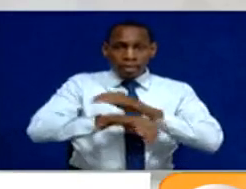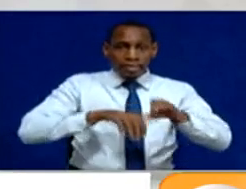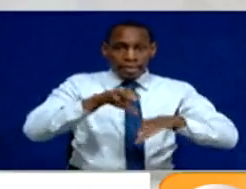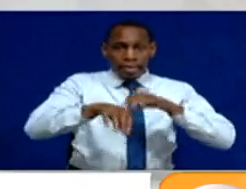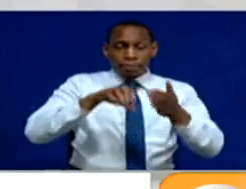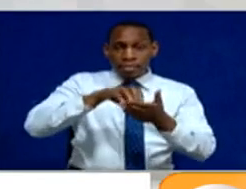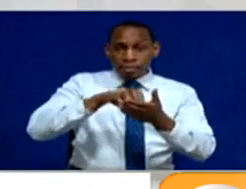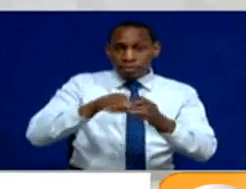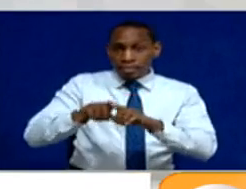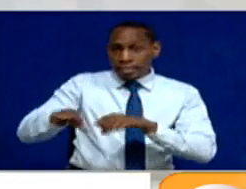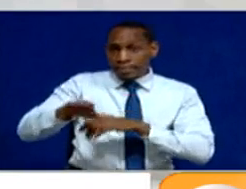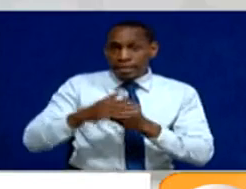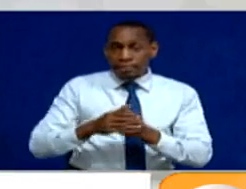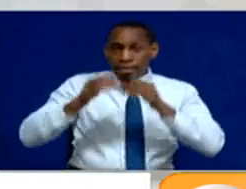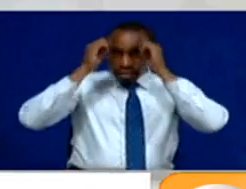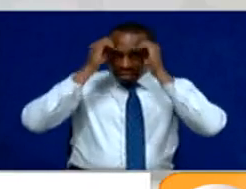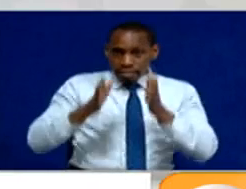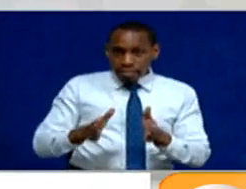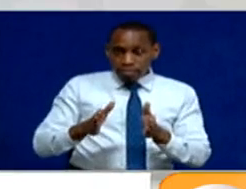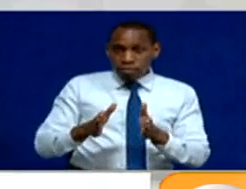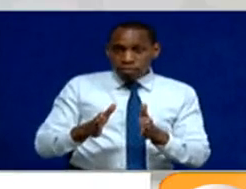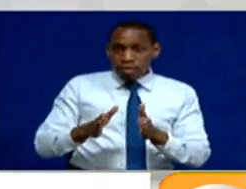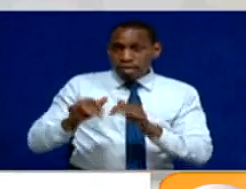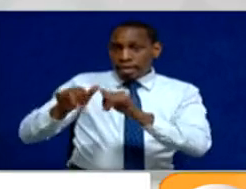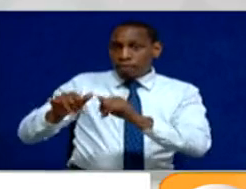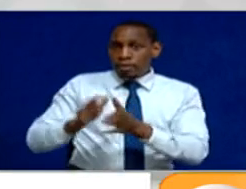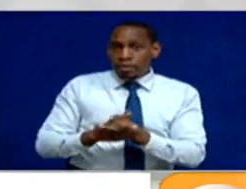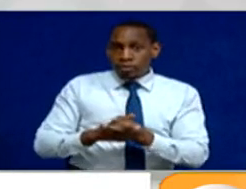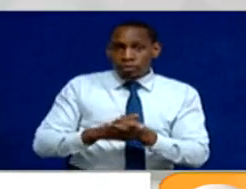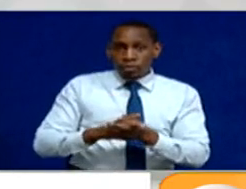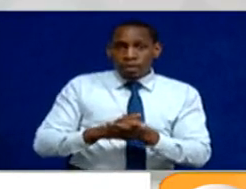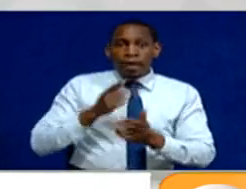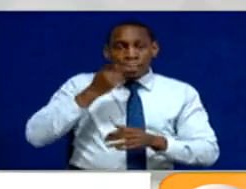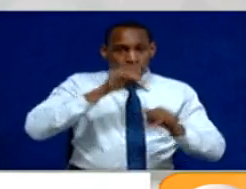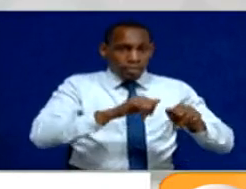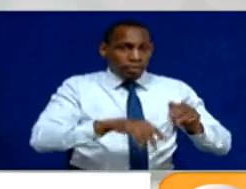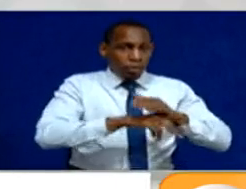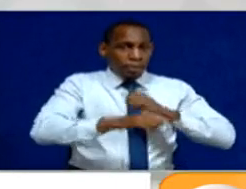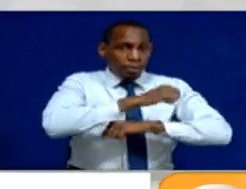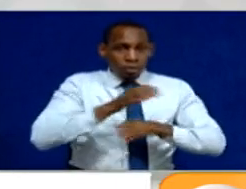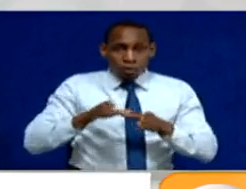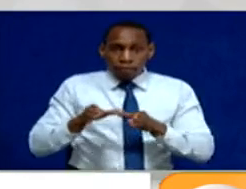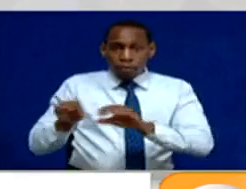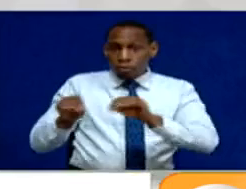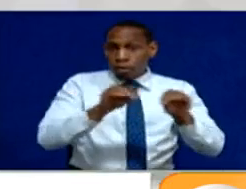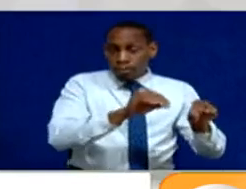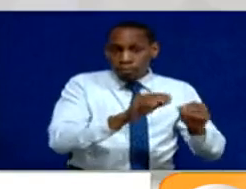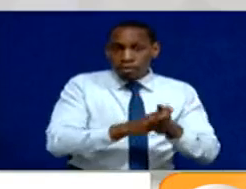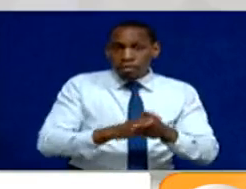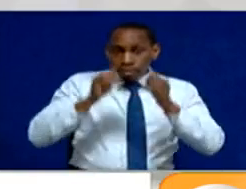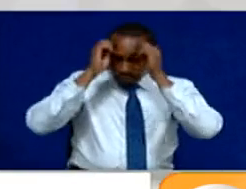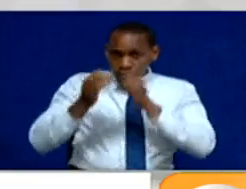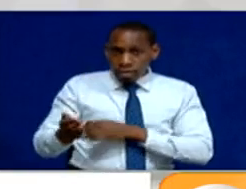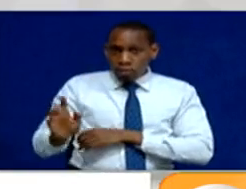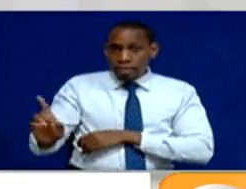rustling incident in the area. The student, whose family is sheltering at Sinoni Primary School after they were displaced, was killed on his